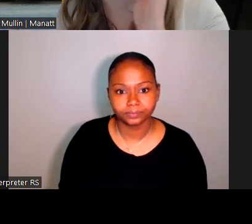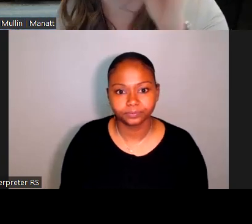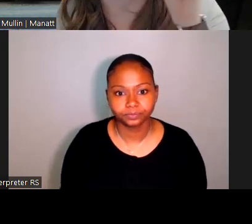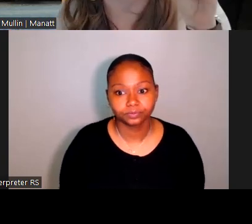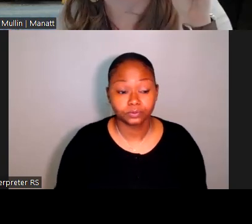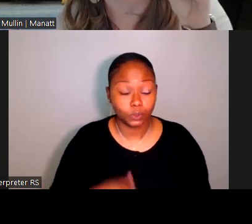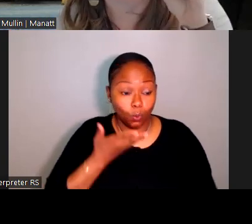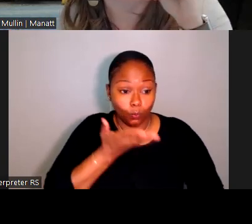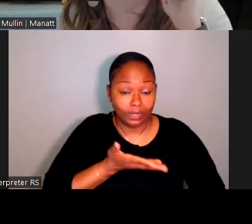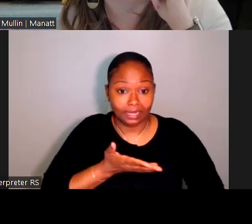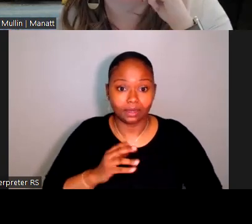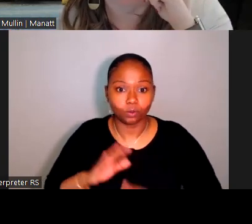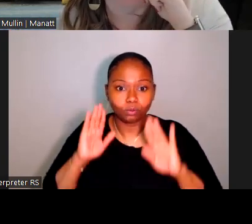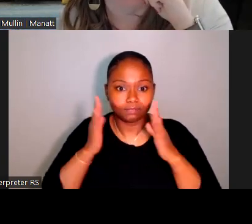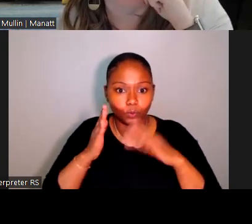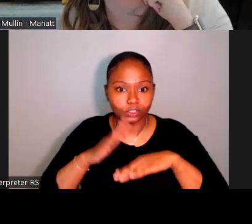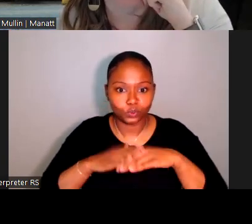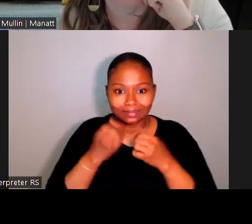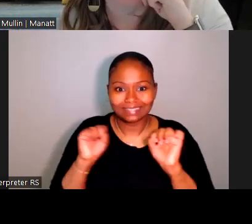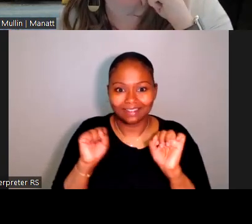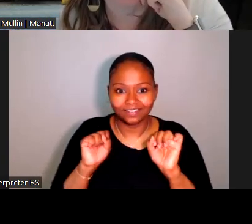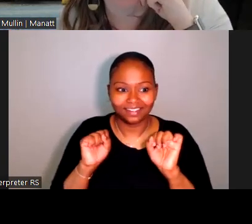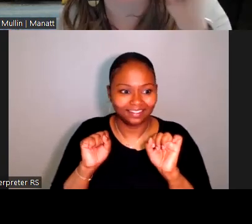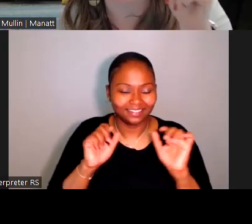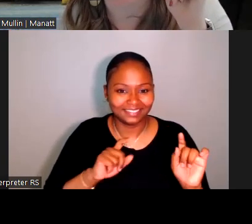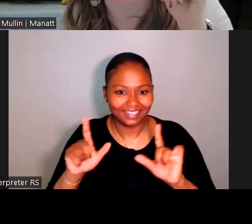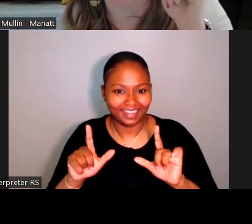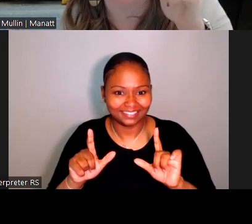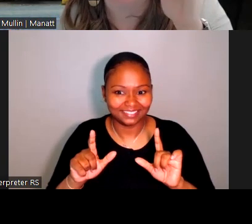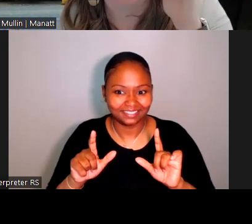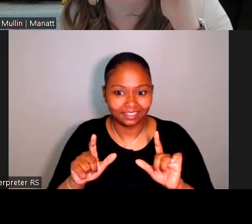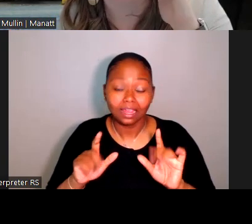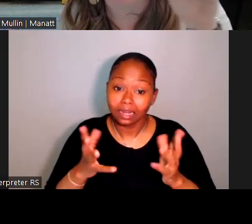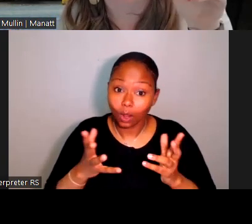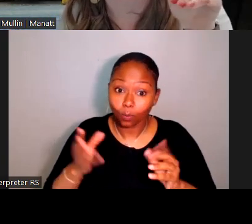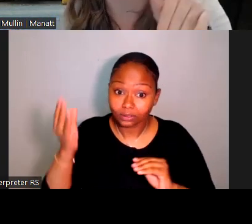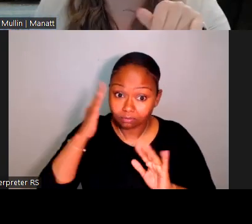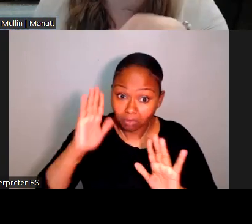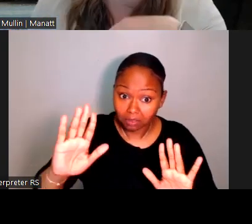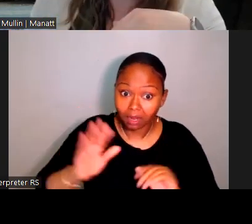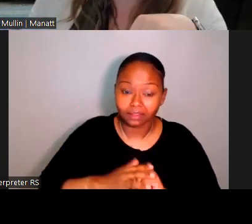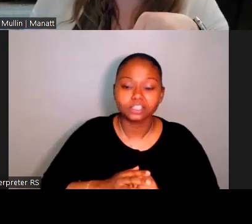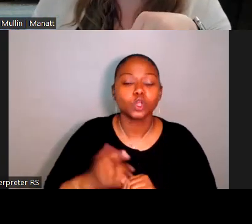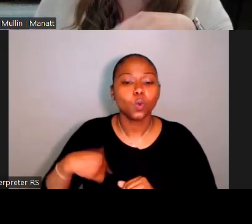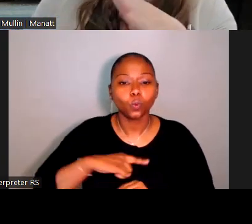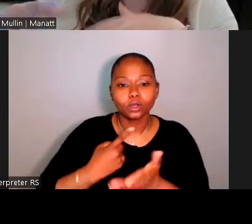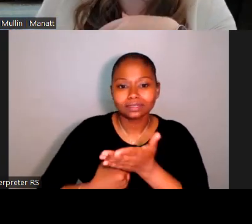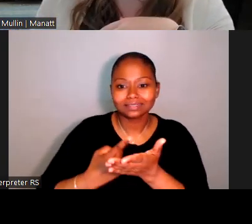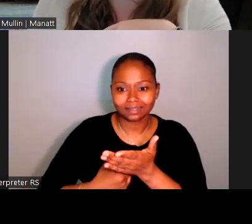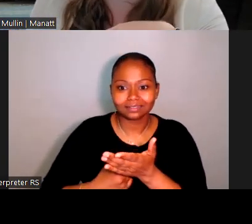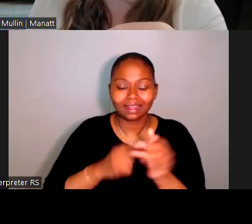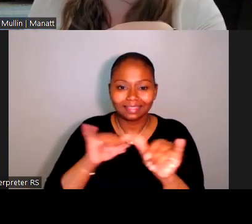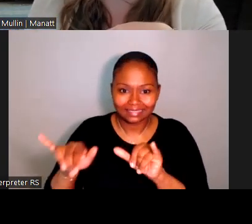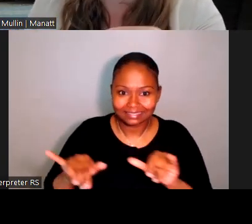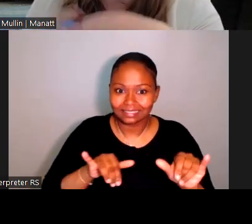So here we're going to focus first on safety protocols. Next slide. And I want to acknowledge that we're talking here about the standard. We will talk